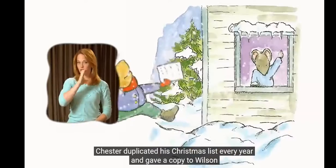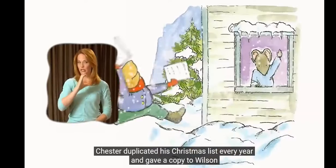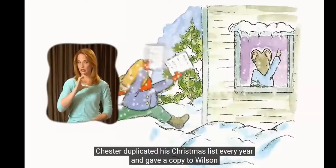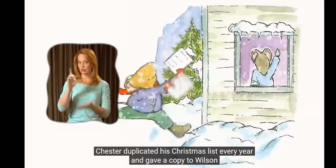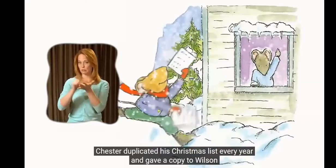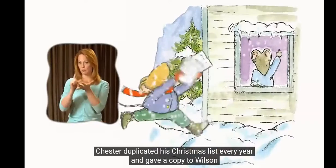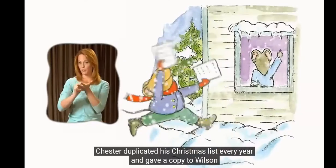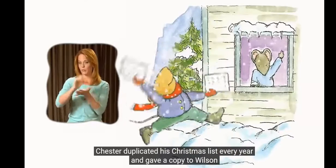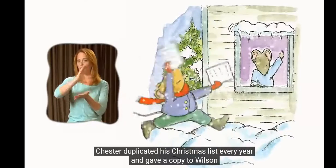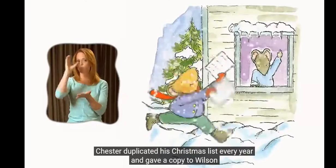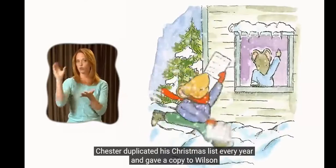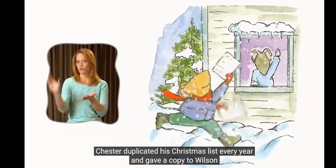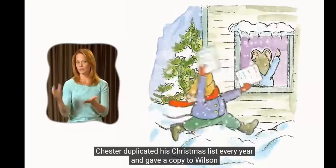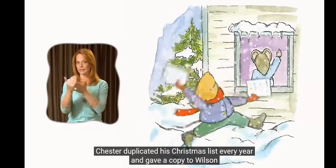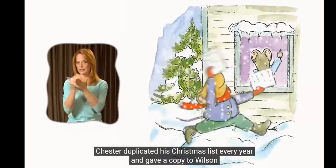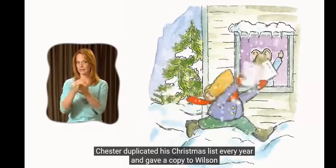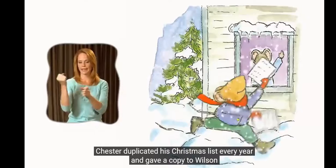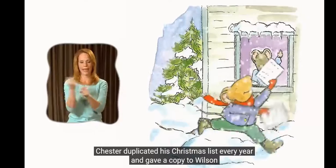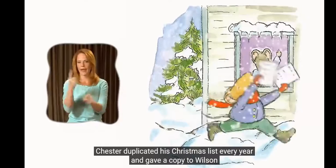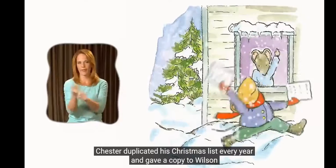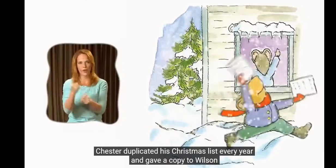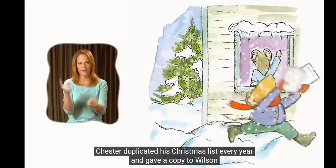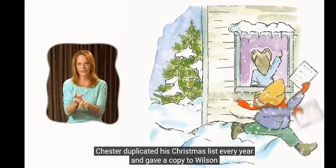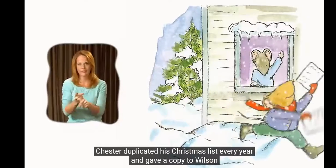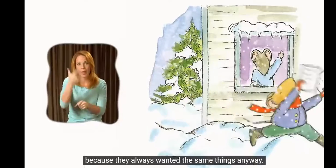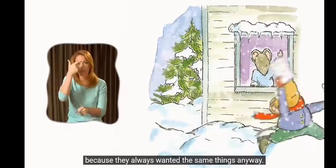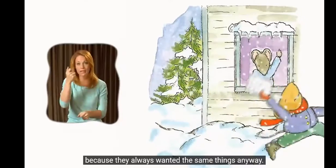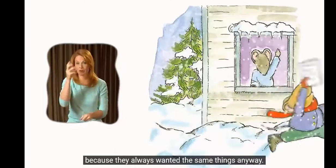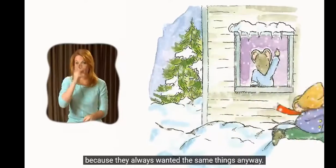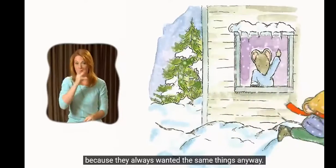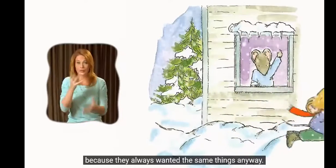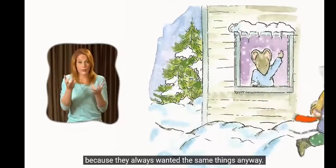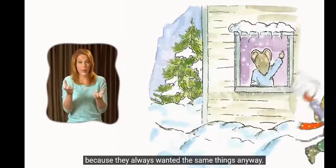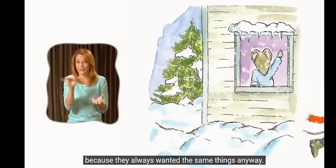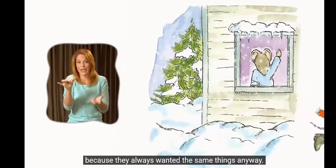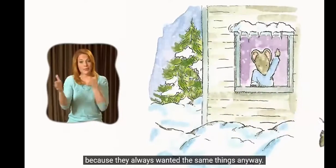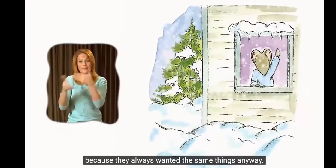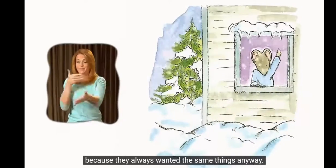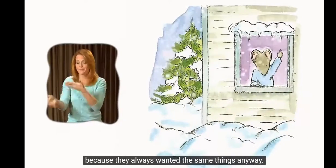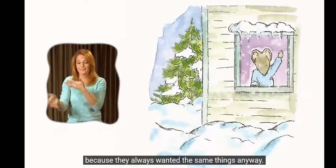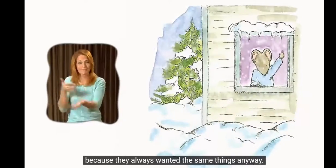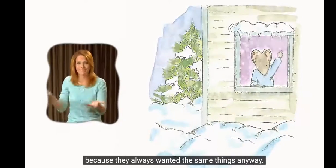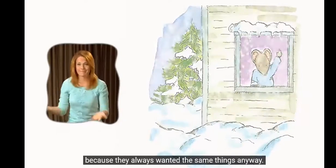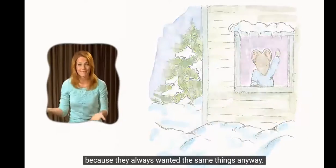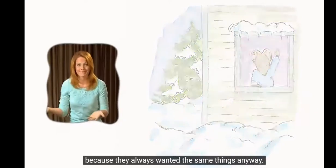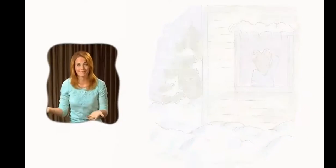Chester duplicated his Christmas list every year and gave a copy to Wilson because they always wanted the same things anyway.